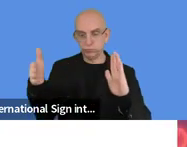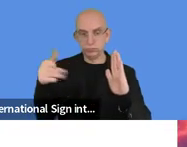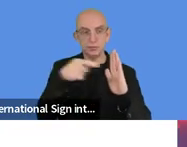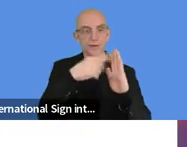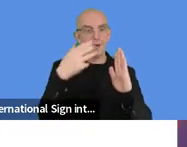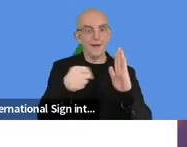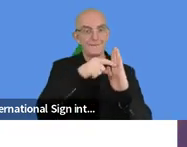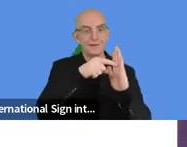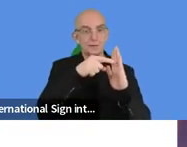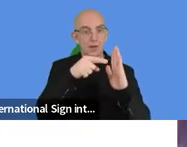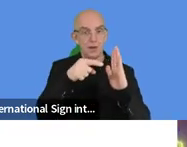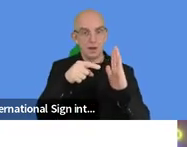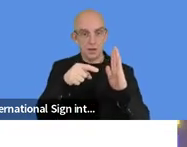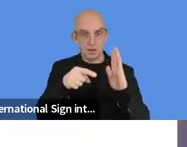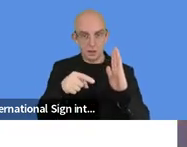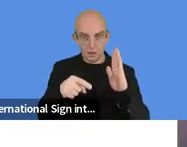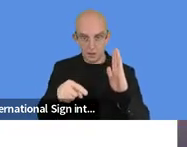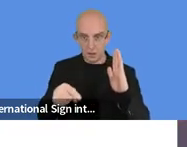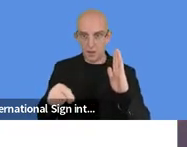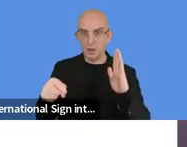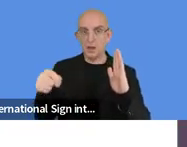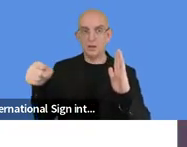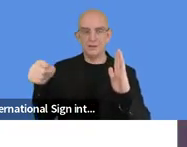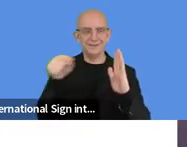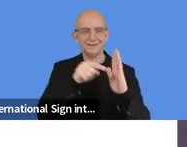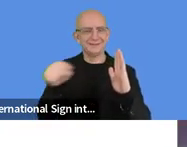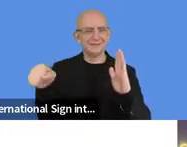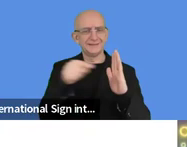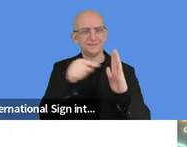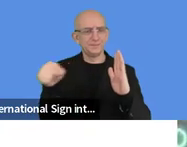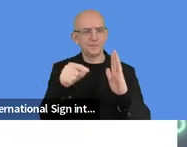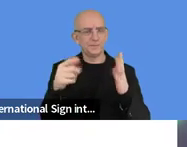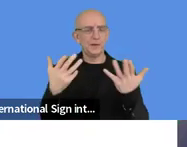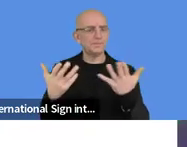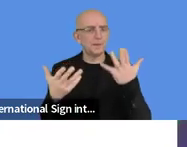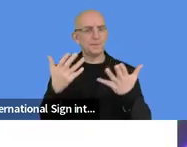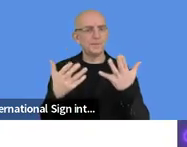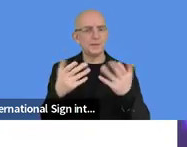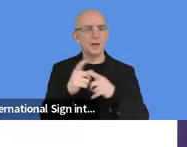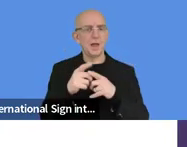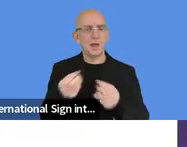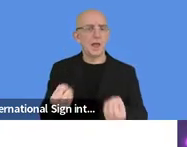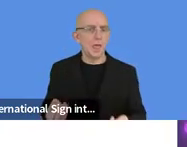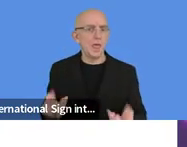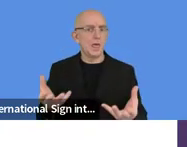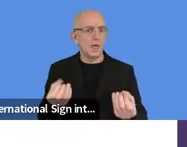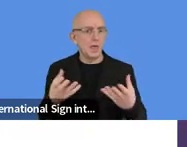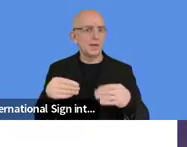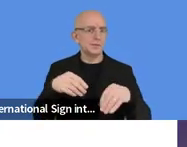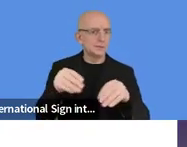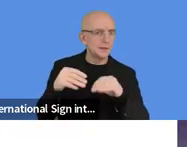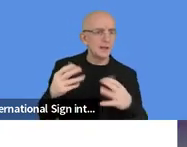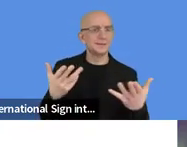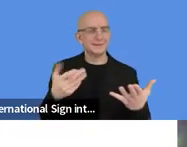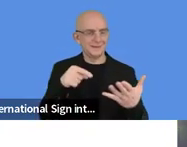you have to be able to generate revenue. And that's the period of time where a lot of initiatives fail. And